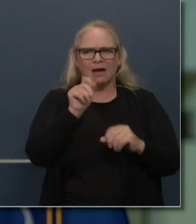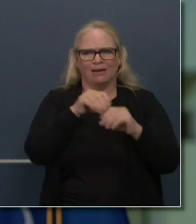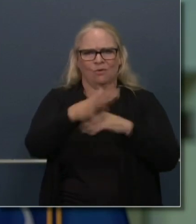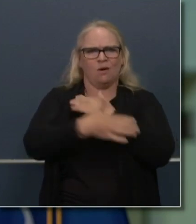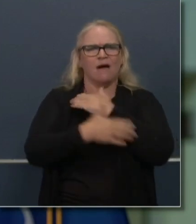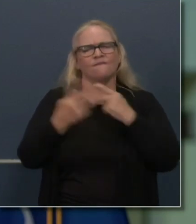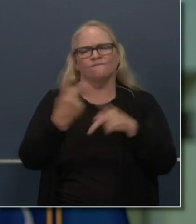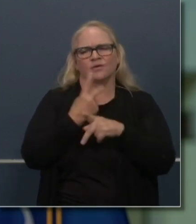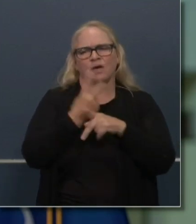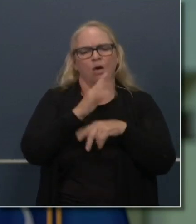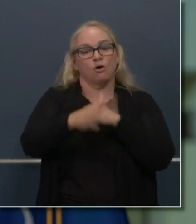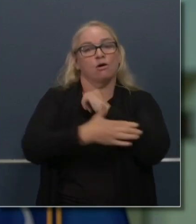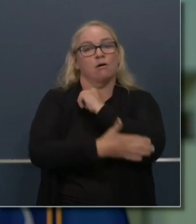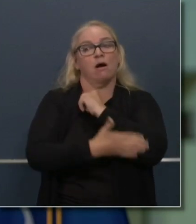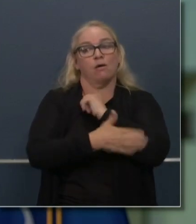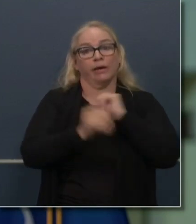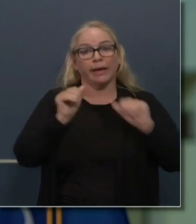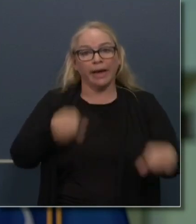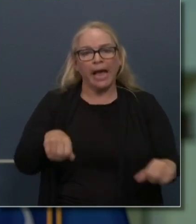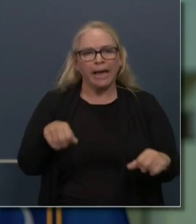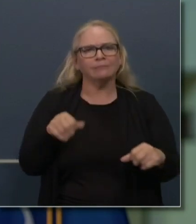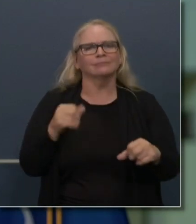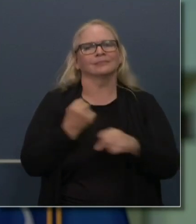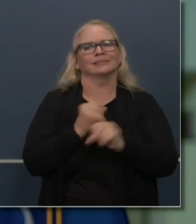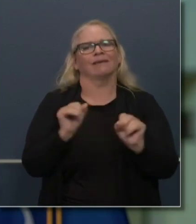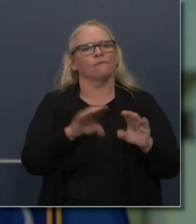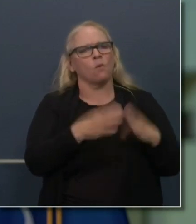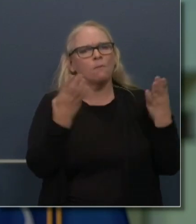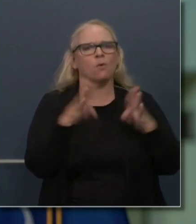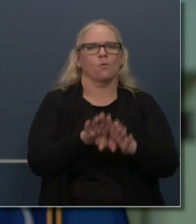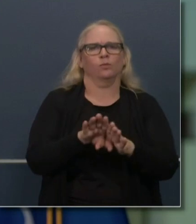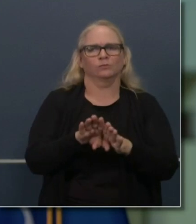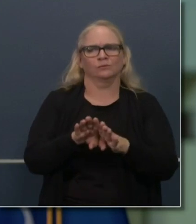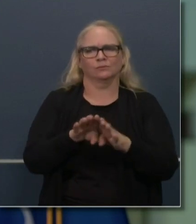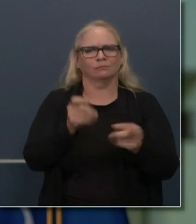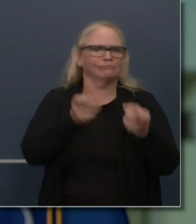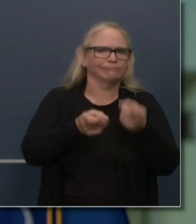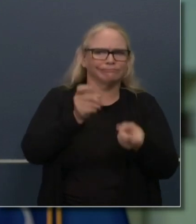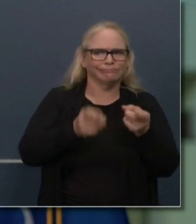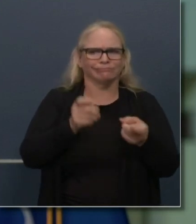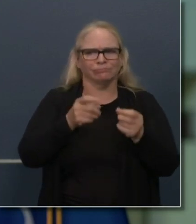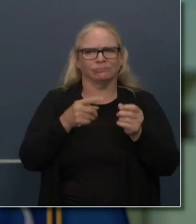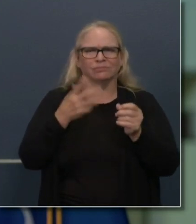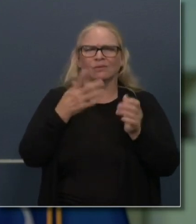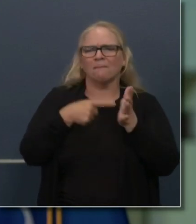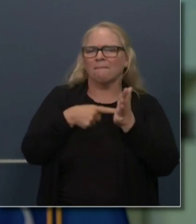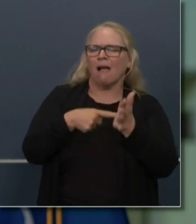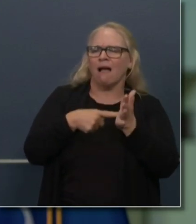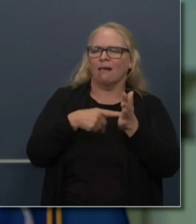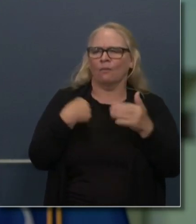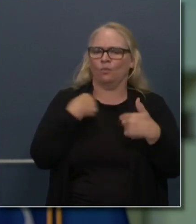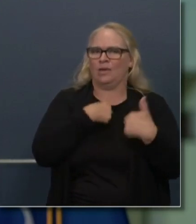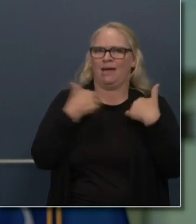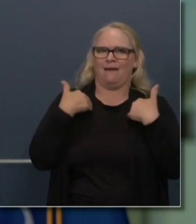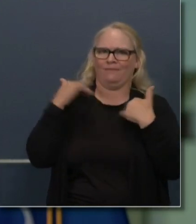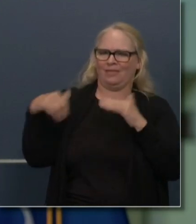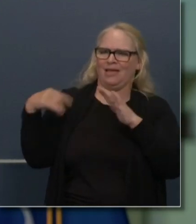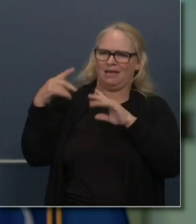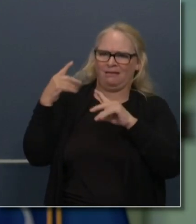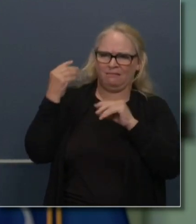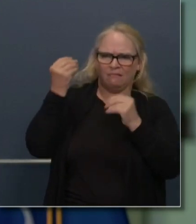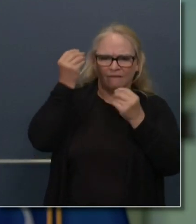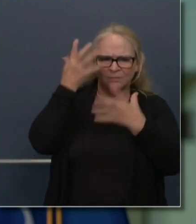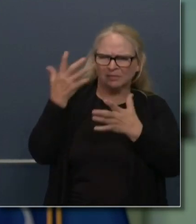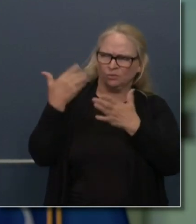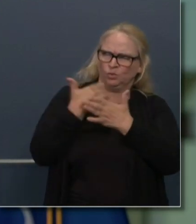to establish a different framework of engagement as it relates to modeling. Because modeling broadly across the spectrum, not just here in the state of California,